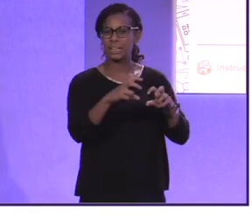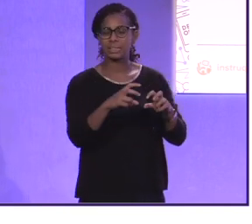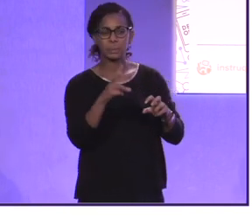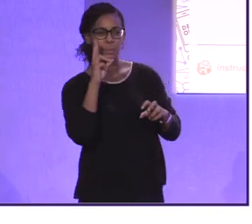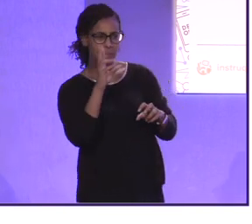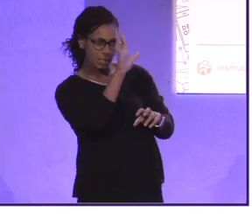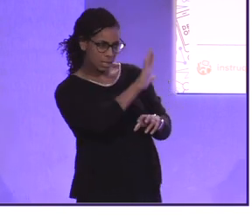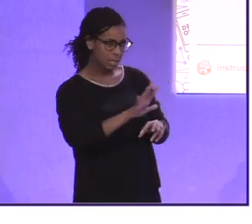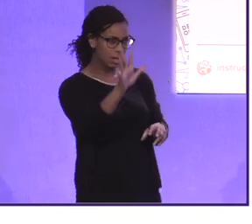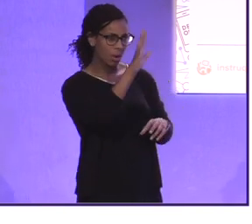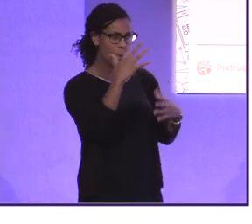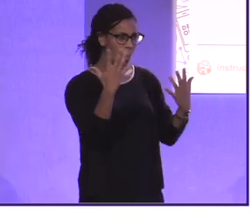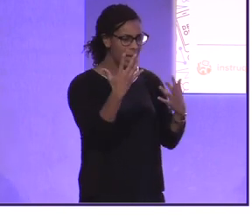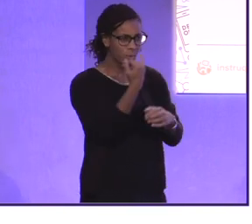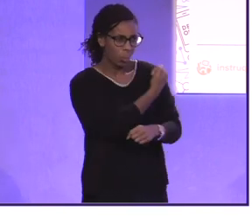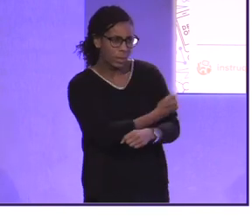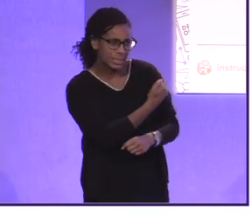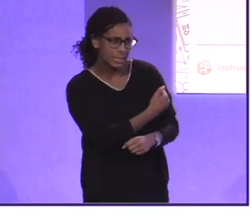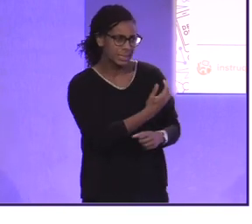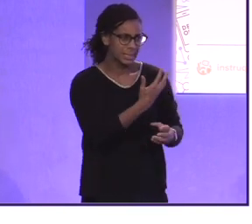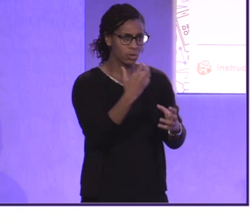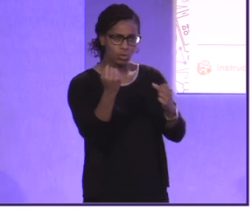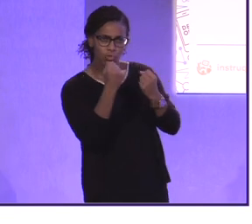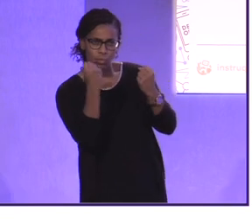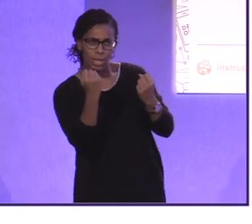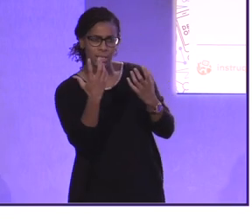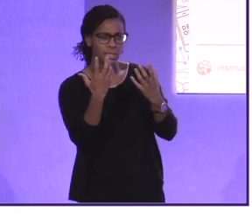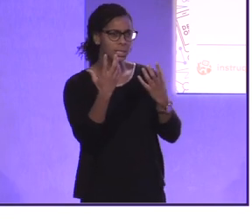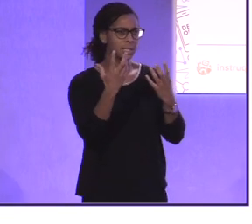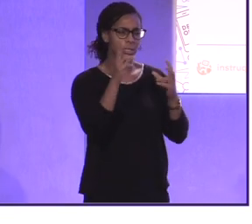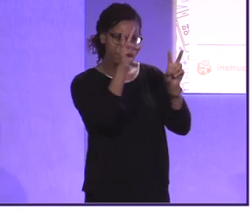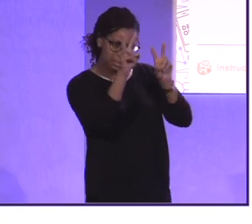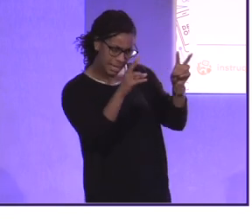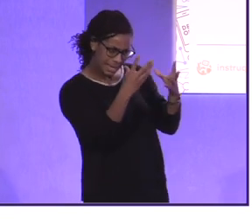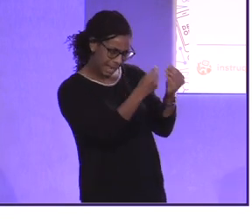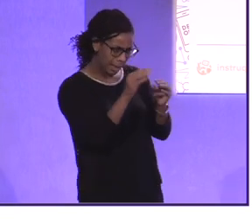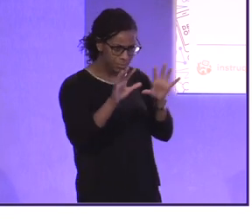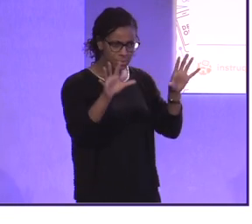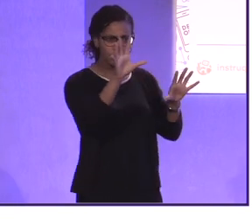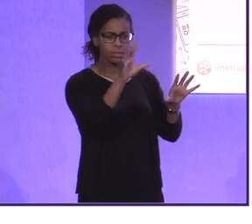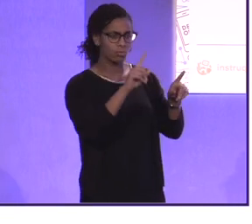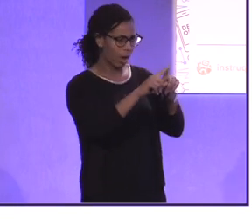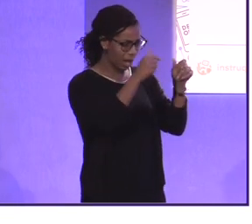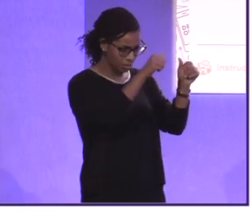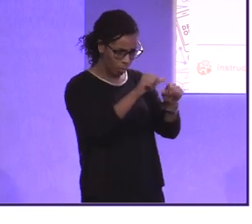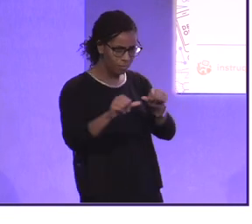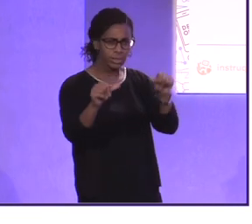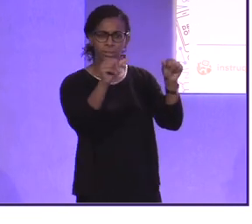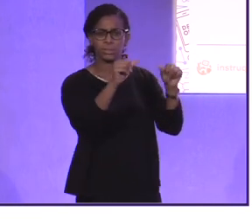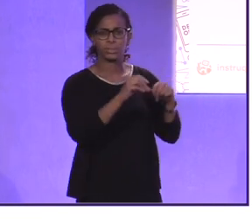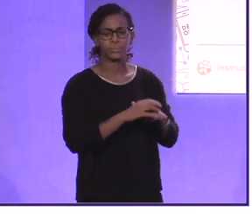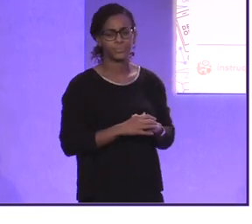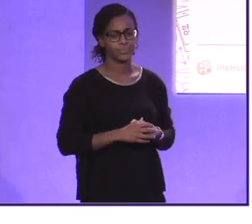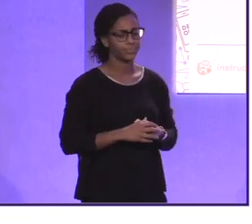gaps, the strength in this, and then decide whether we want to solve those or build on top of one of those things or not.